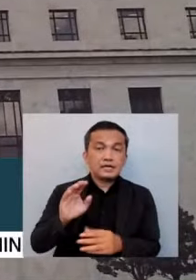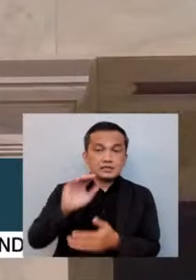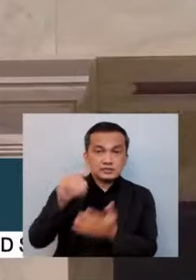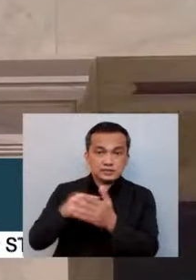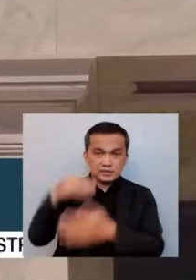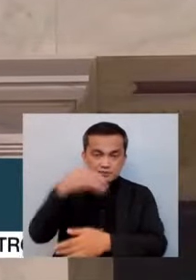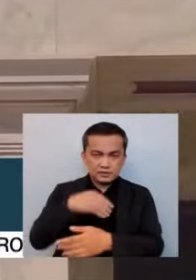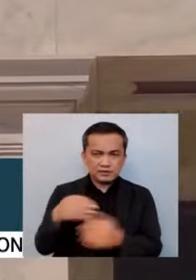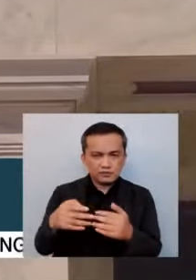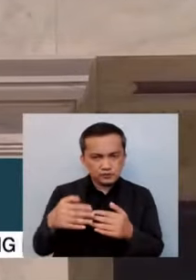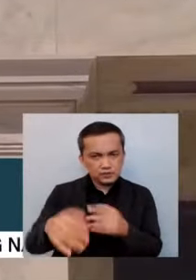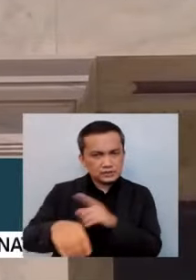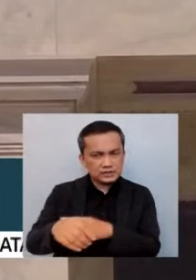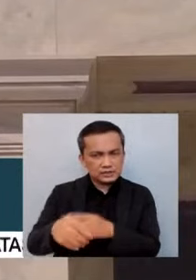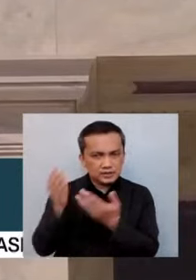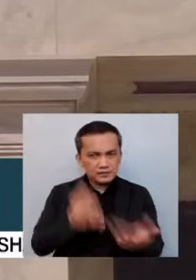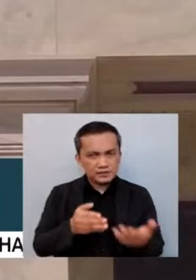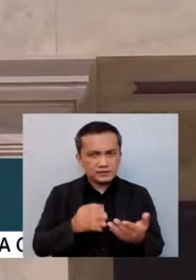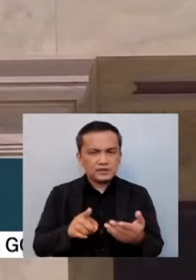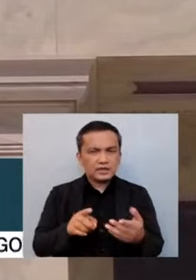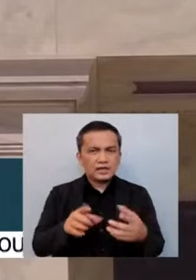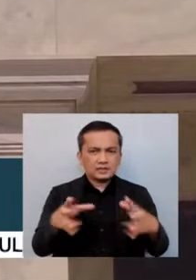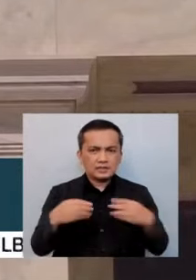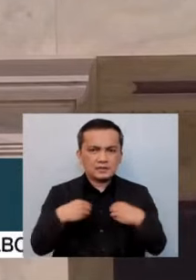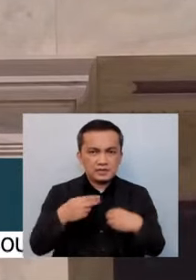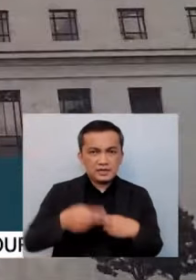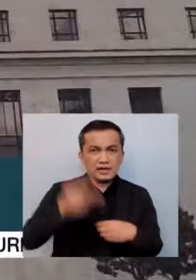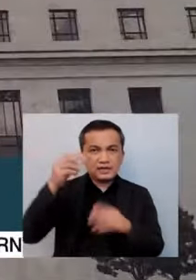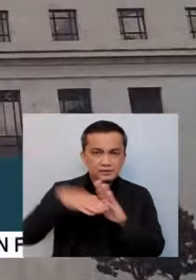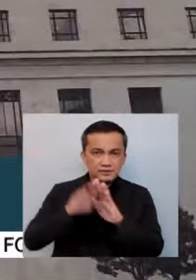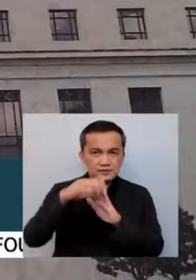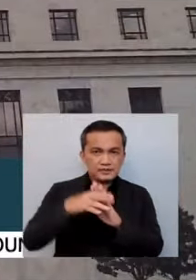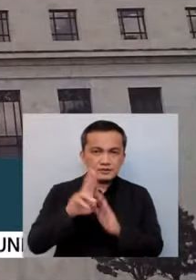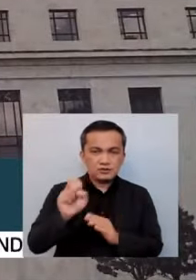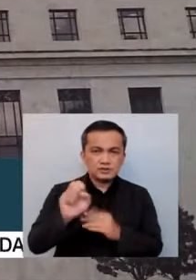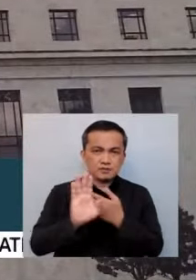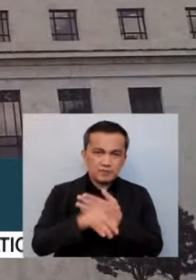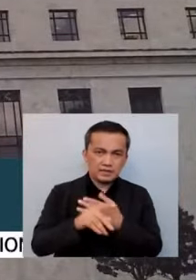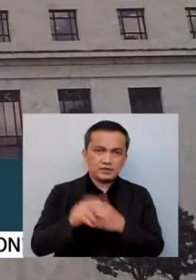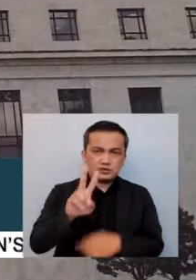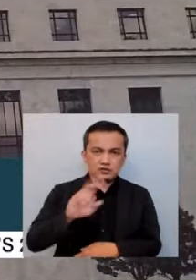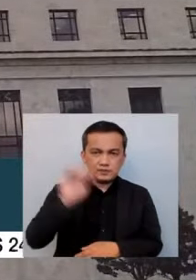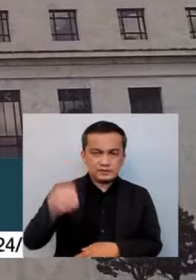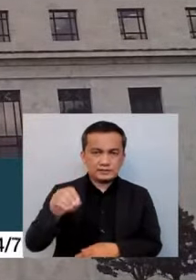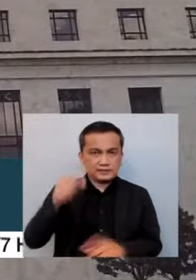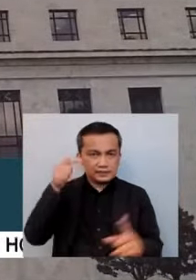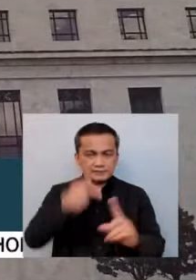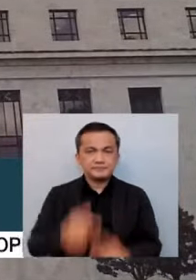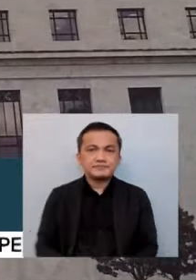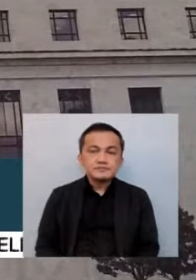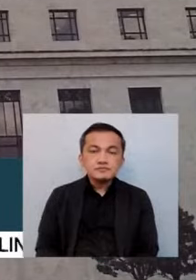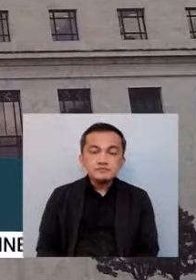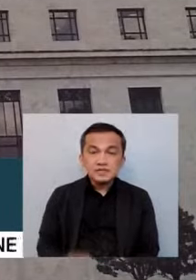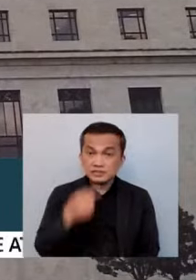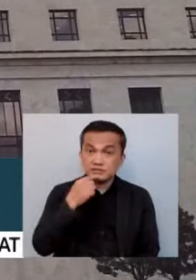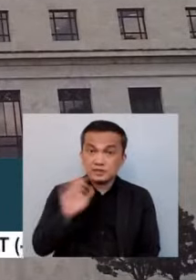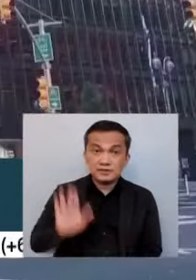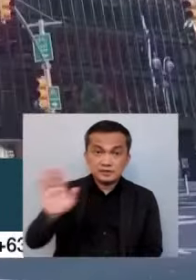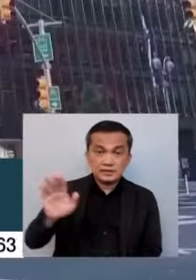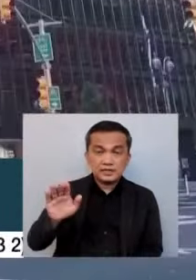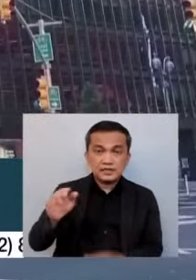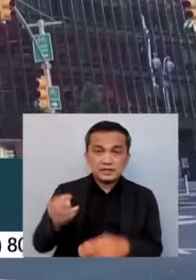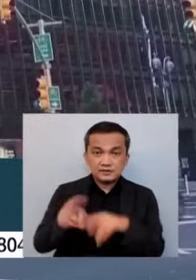time to bring what it called an unacceptably high inflation in the U.S. back to its 2% target. They also signaled they would raise rates as high